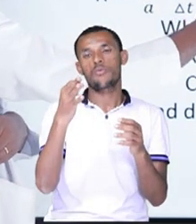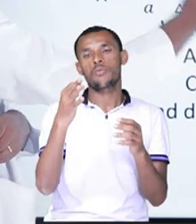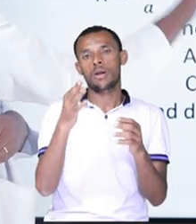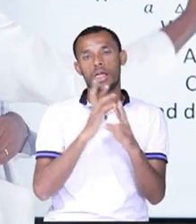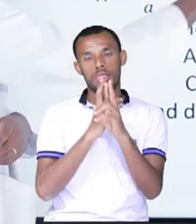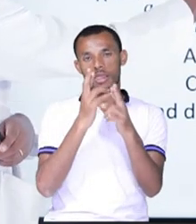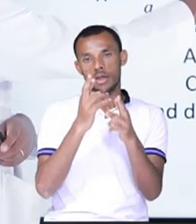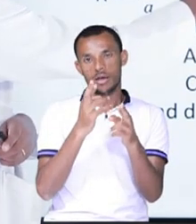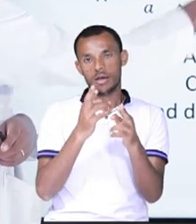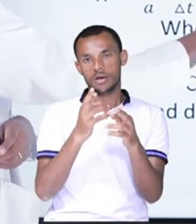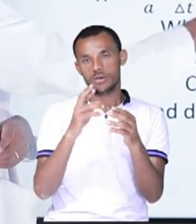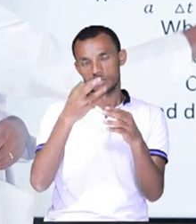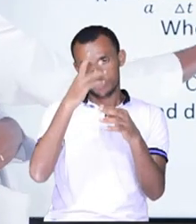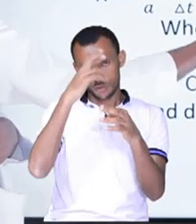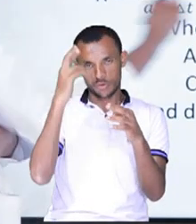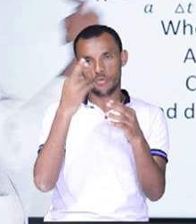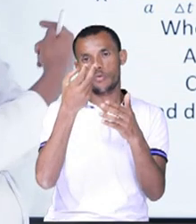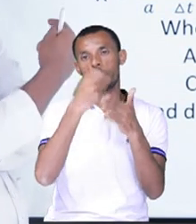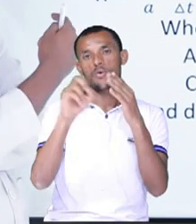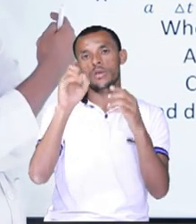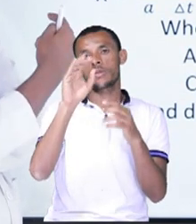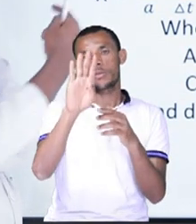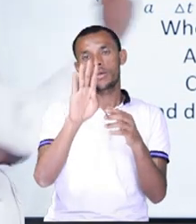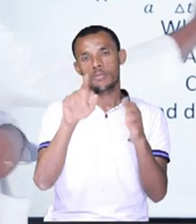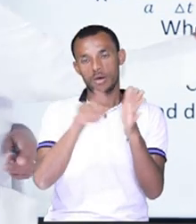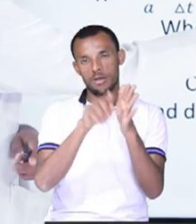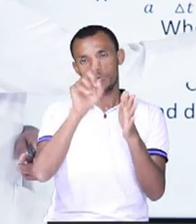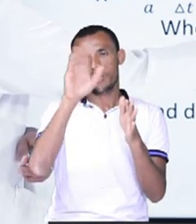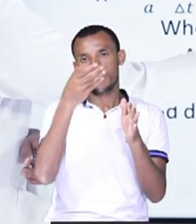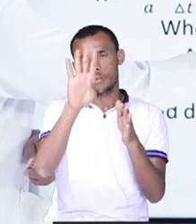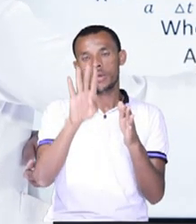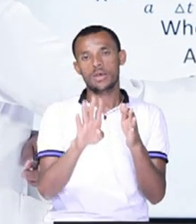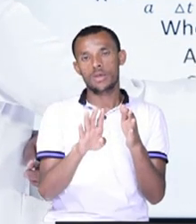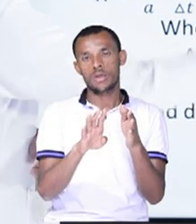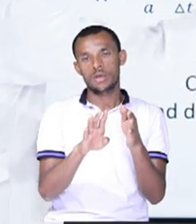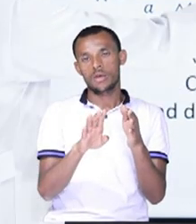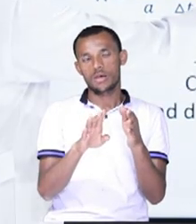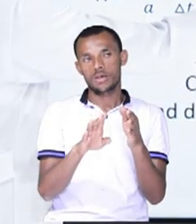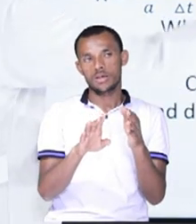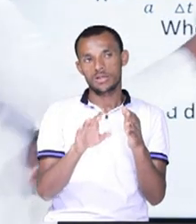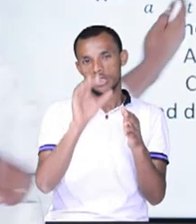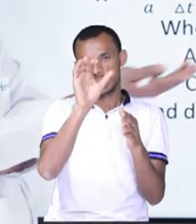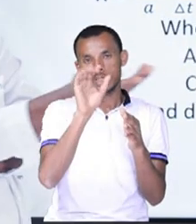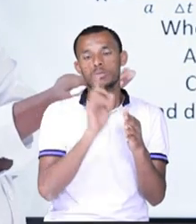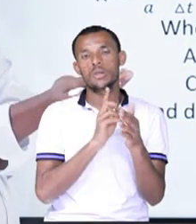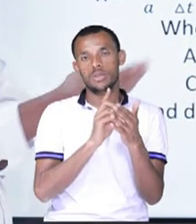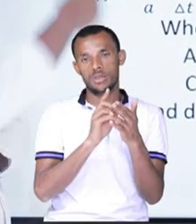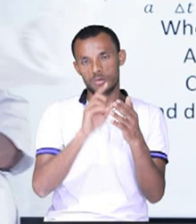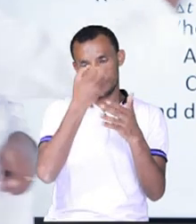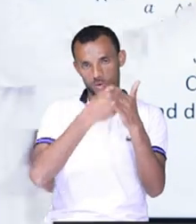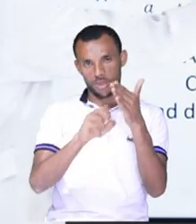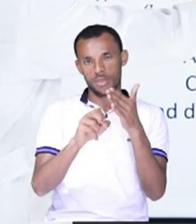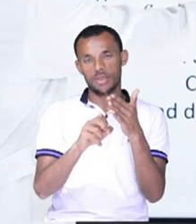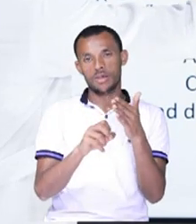minus. Because of coefficient B, minus 1 over P. Change of B over delta T. C is what? Product.